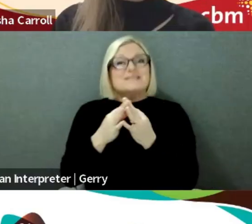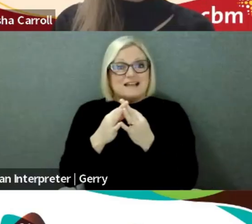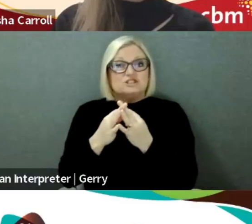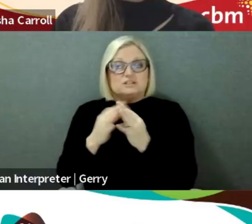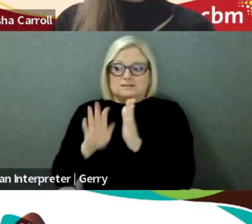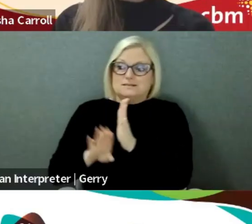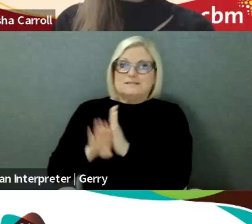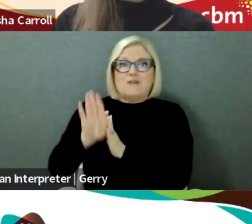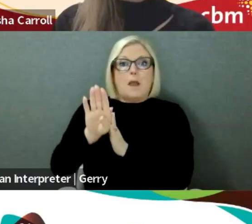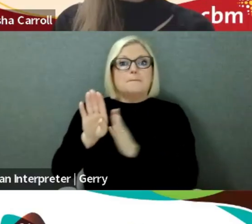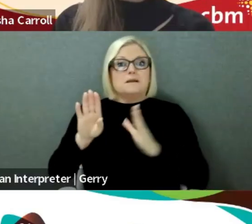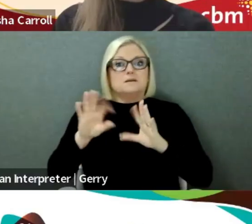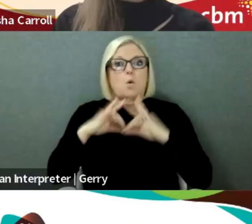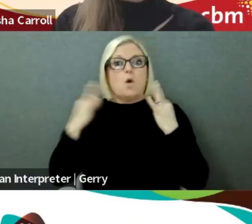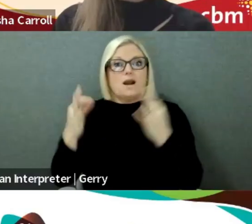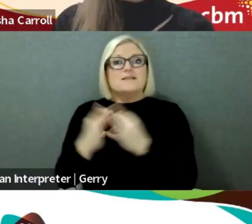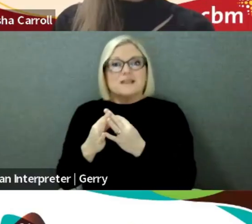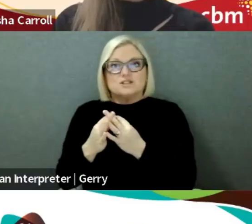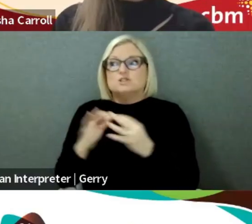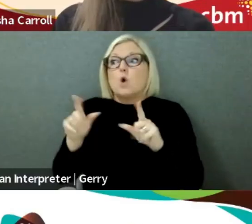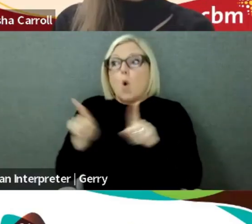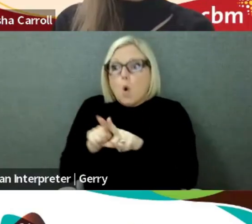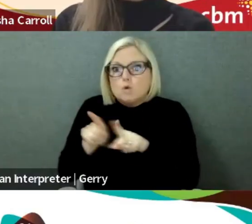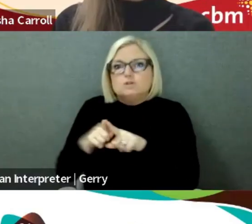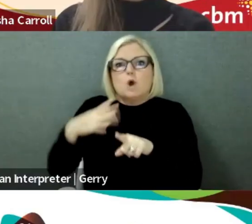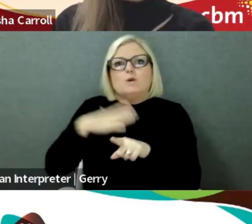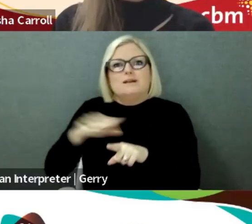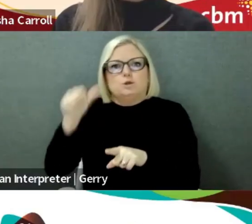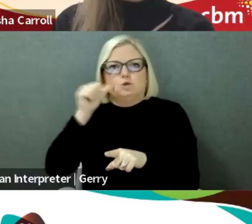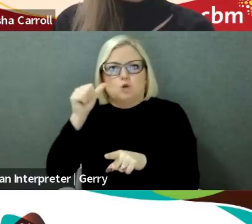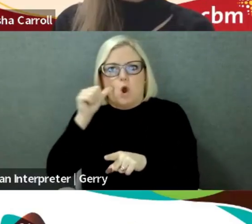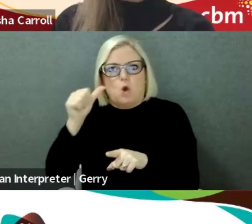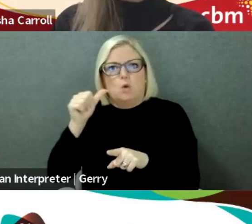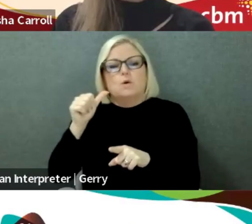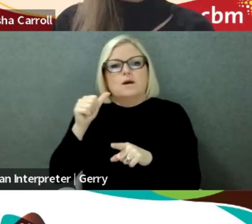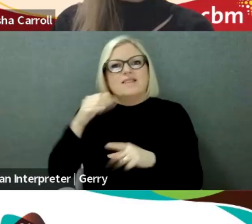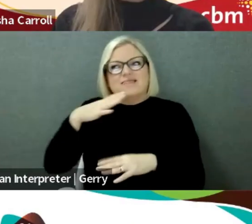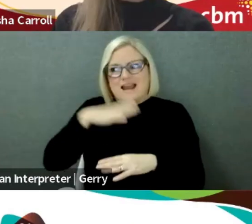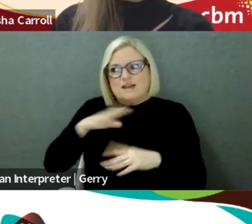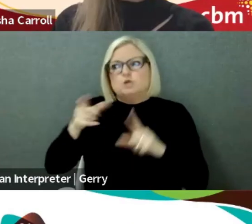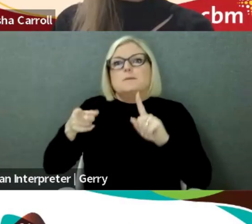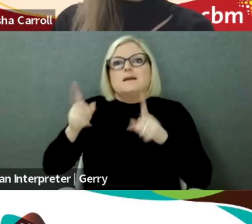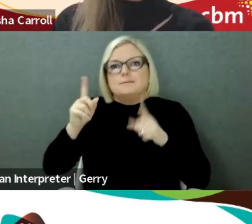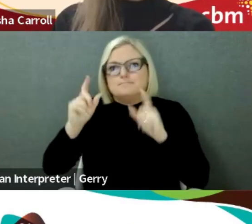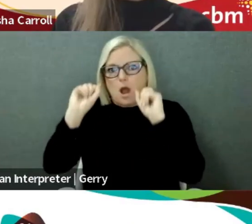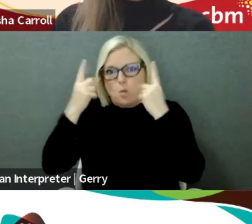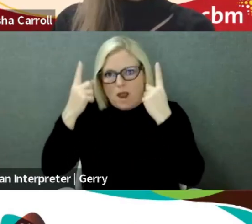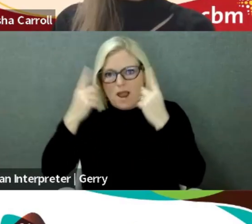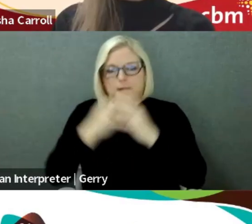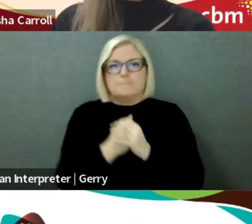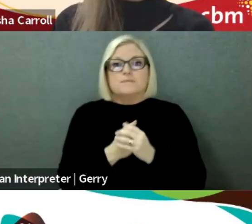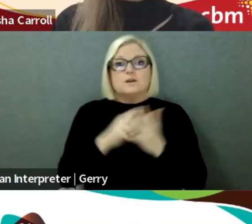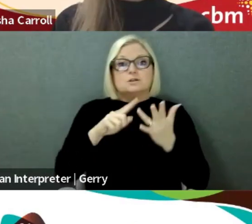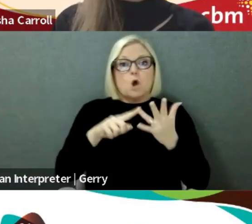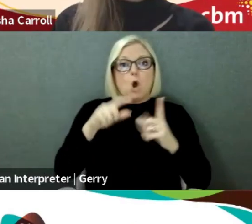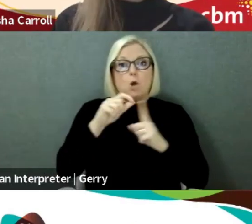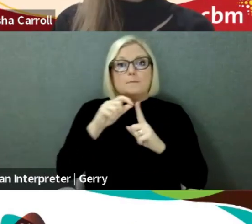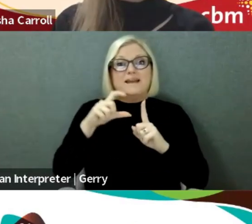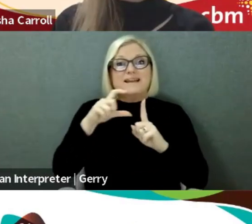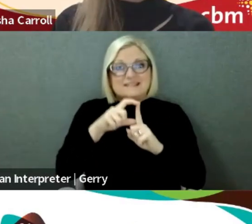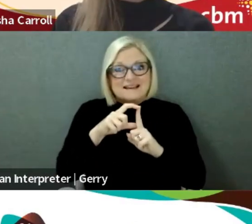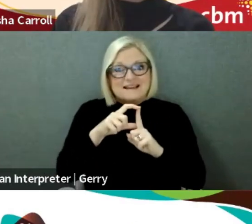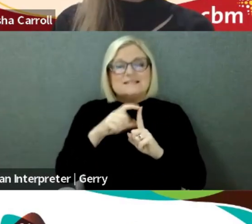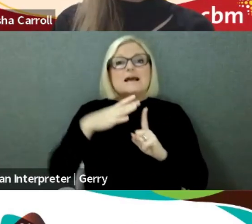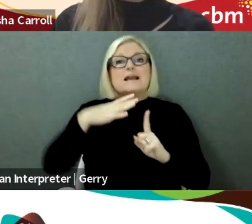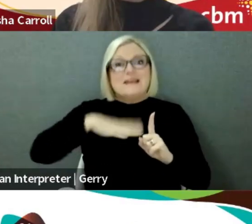go directly to psychosocial disability-focused OPDs. These OPDs need long-term funding,